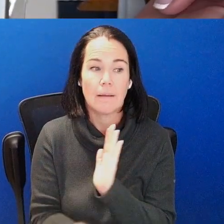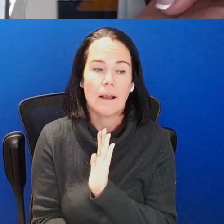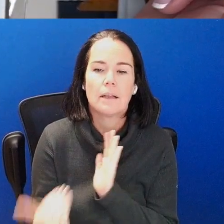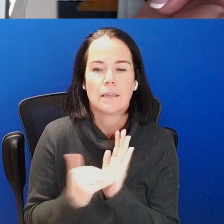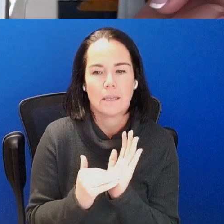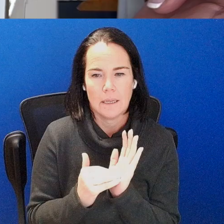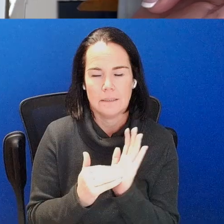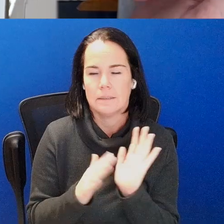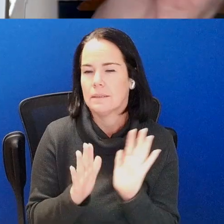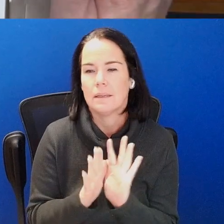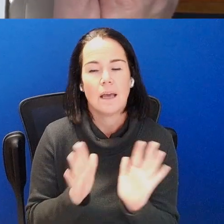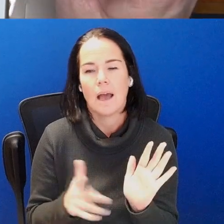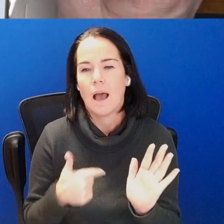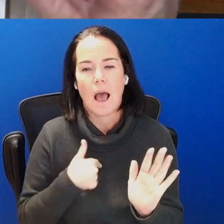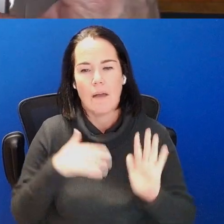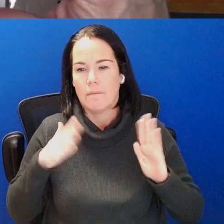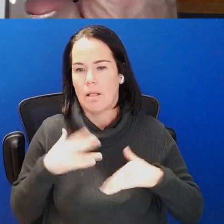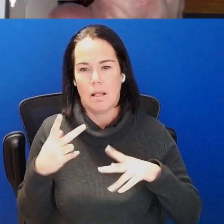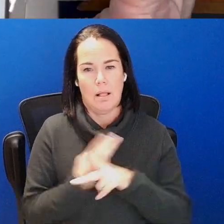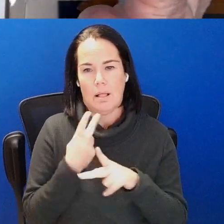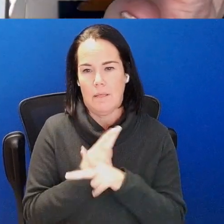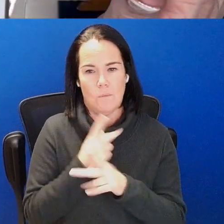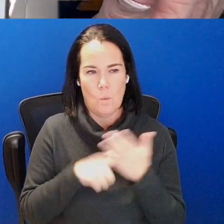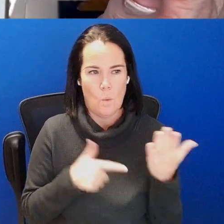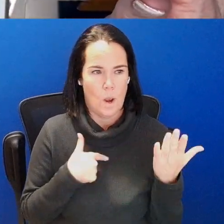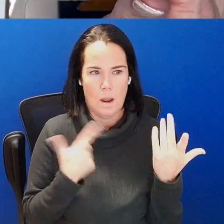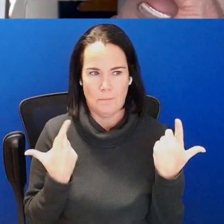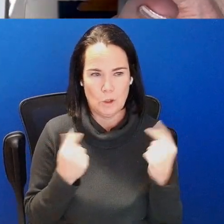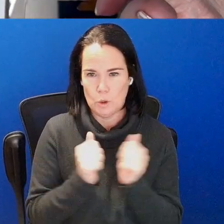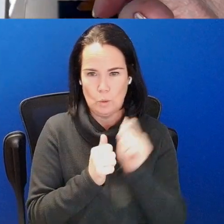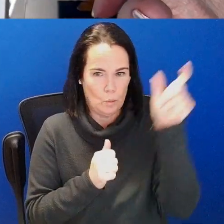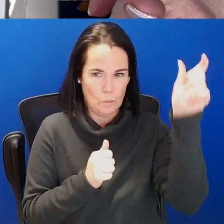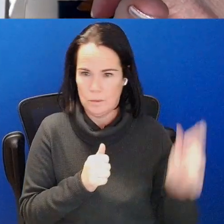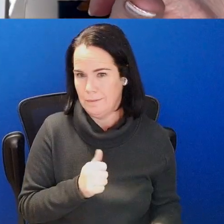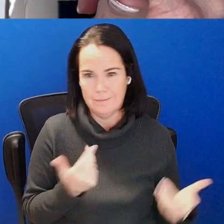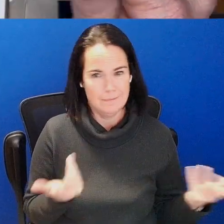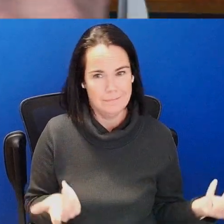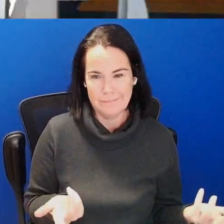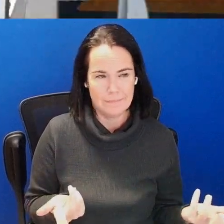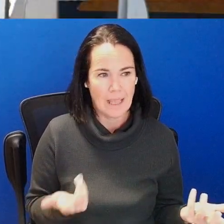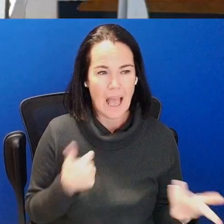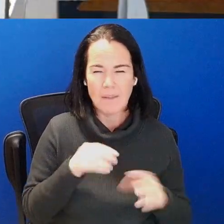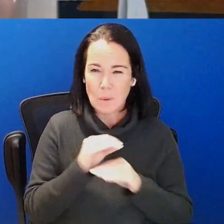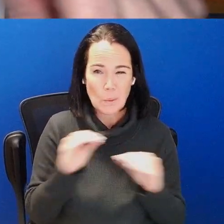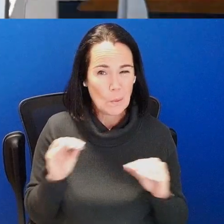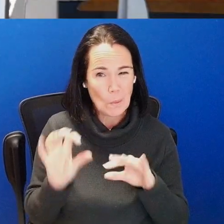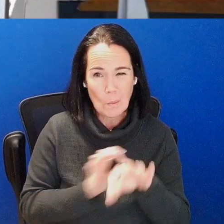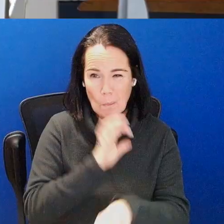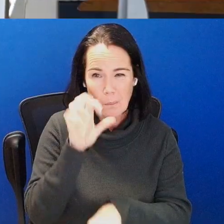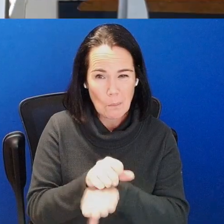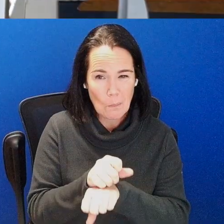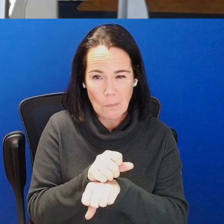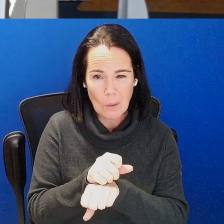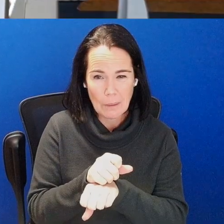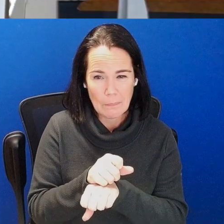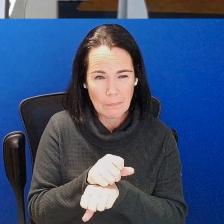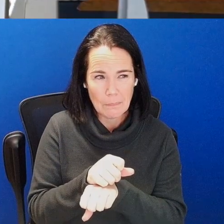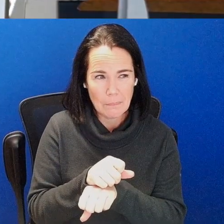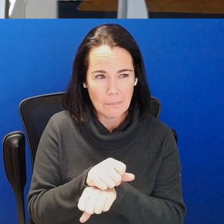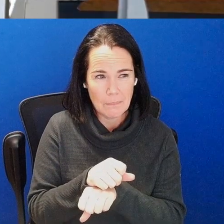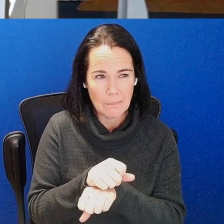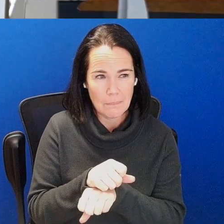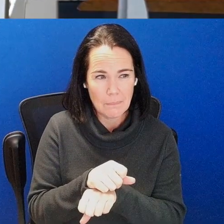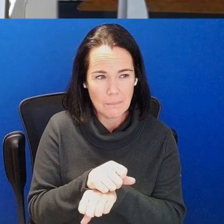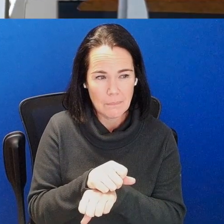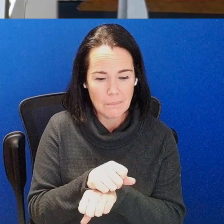So again, I have not really figured out what I'm going to do with these. I don't have any appointments that I can